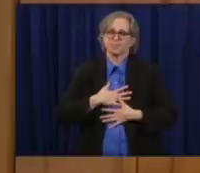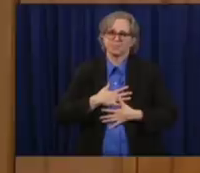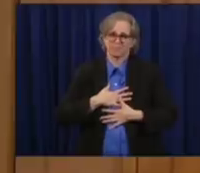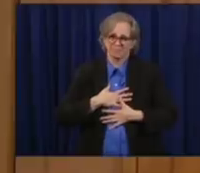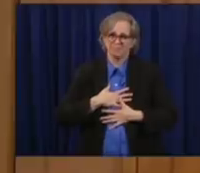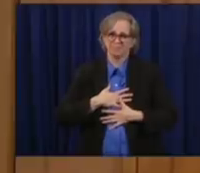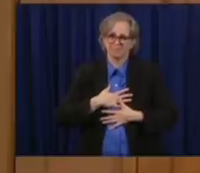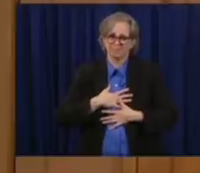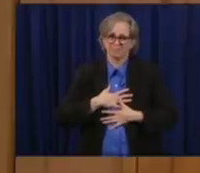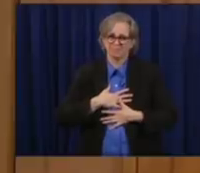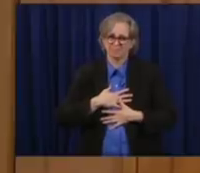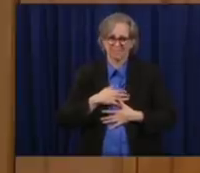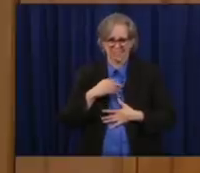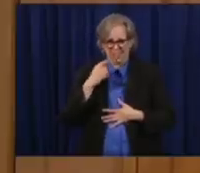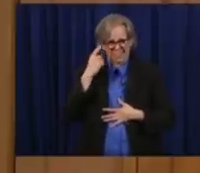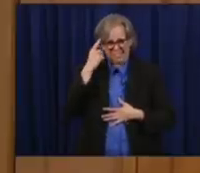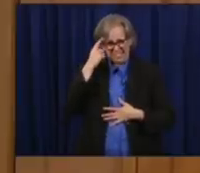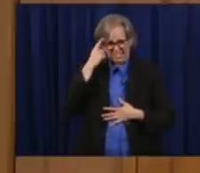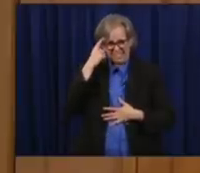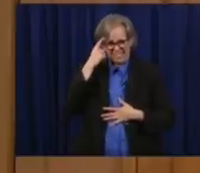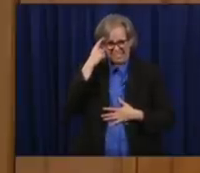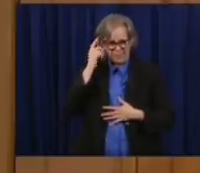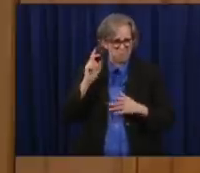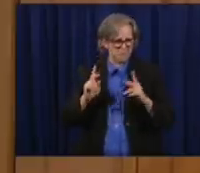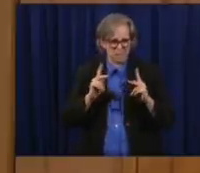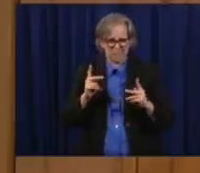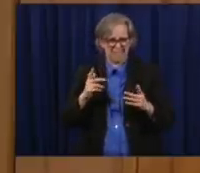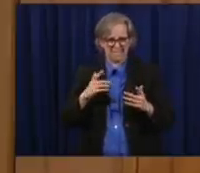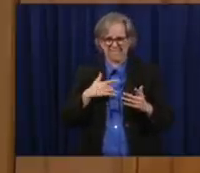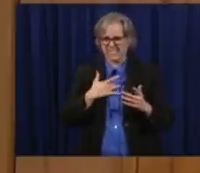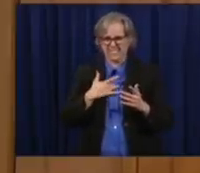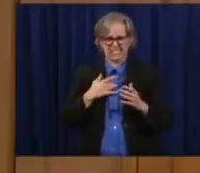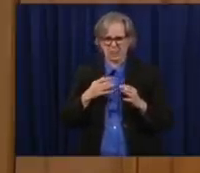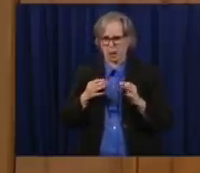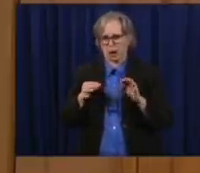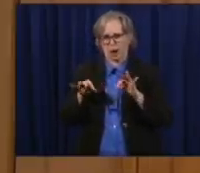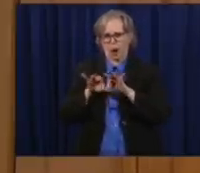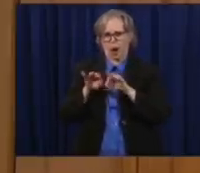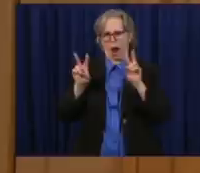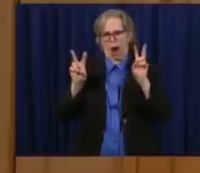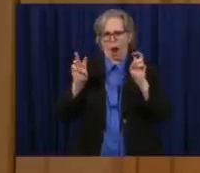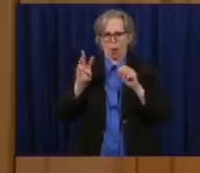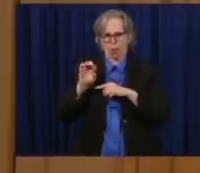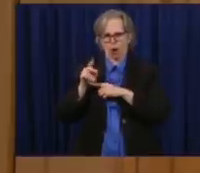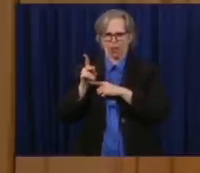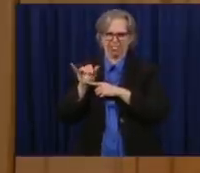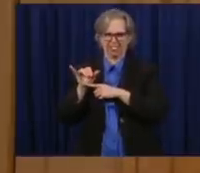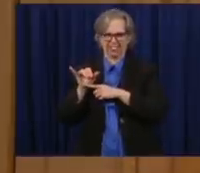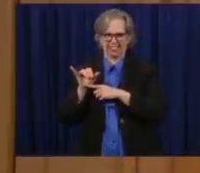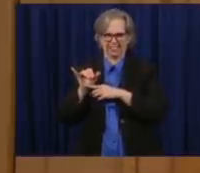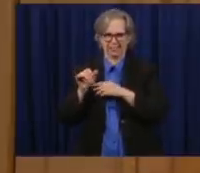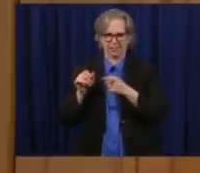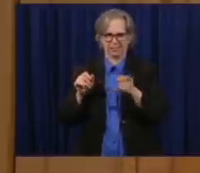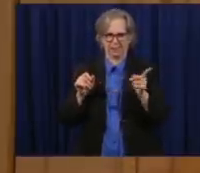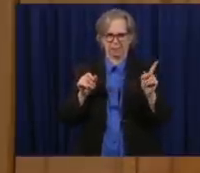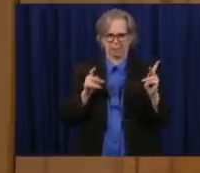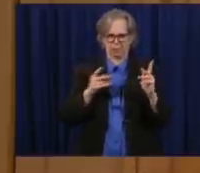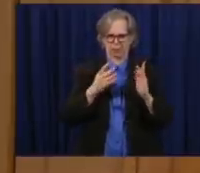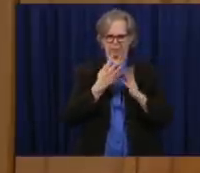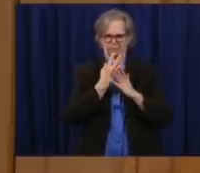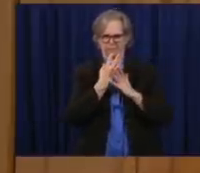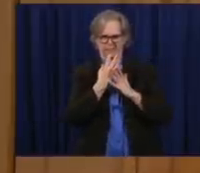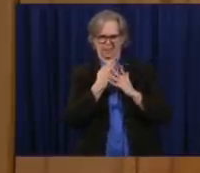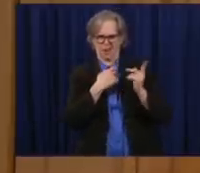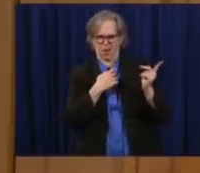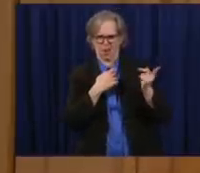made me wonder if the people who you saw in that video sometimes had that feeling of, I'm just living my life, and these